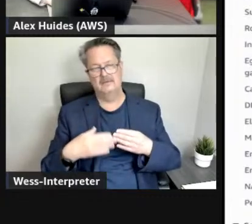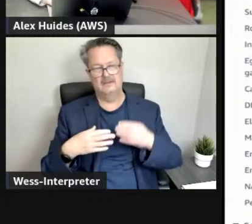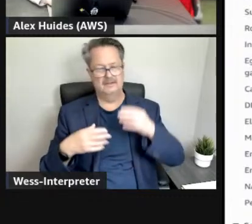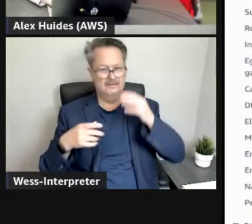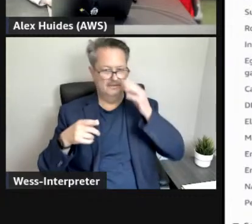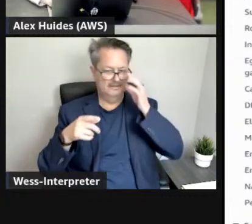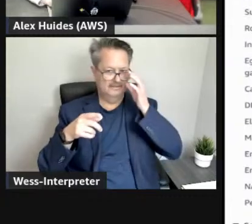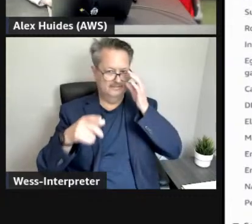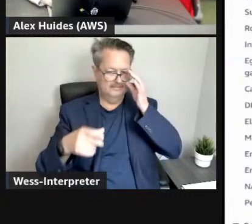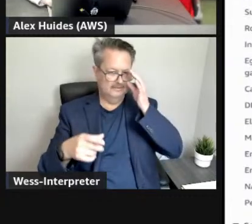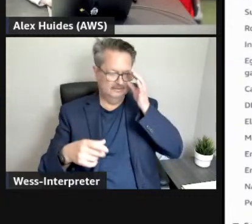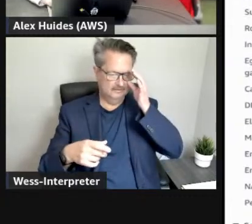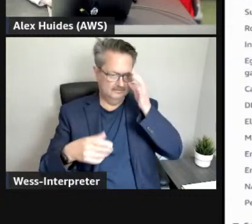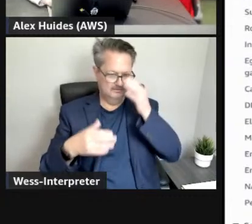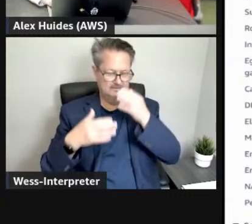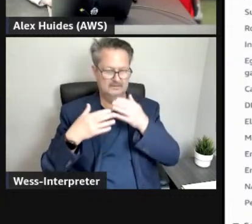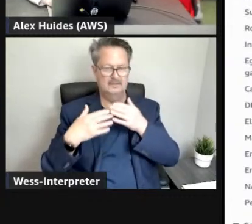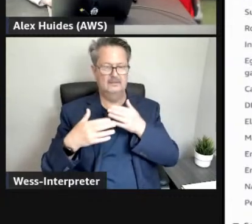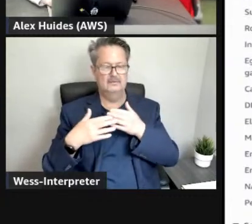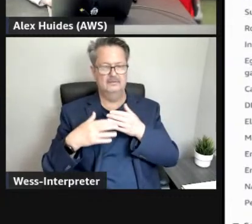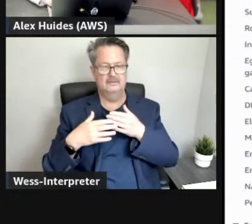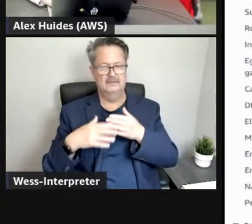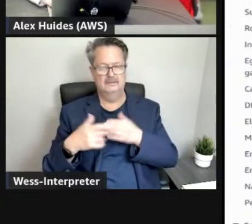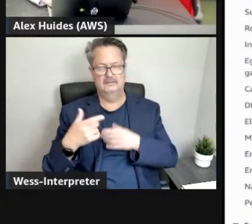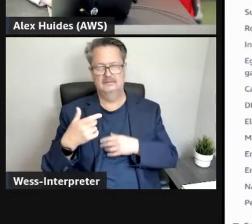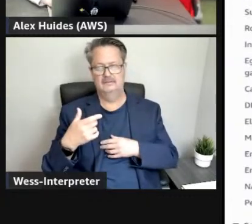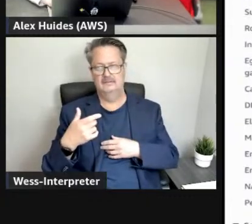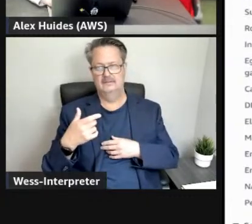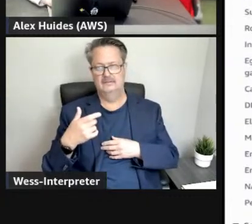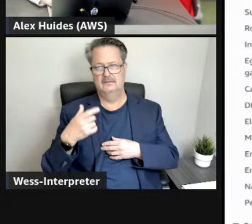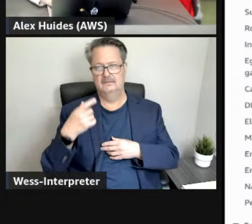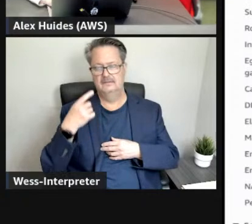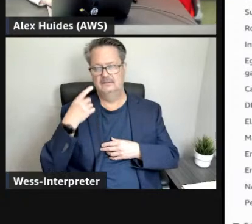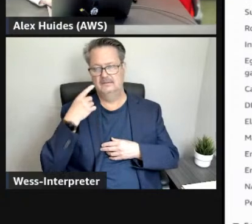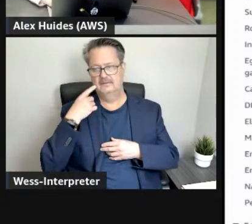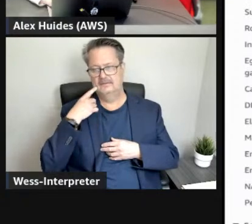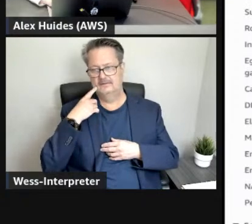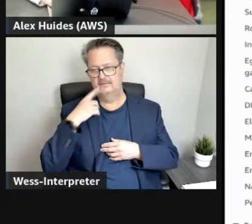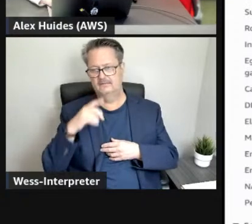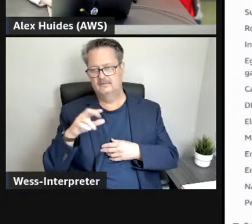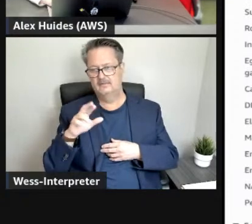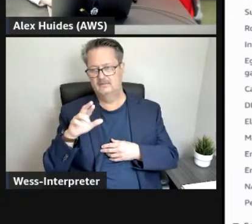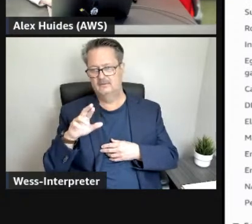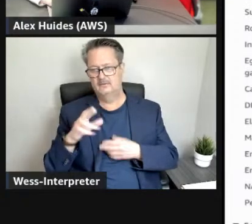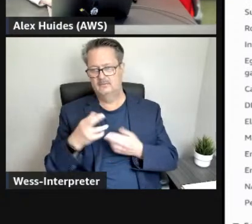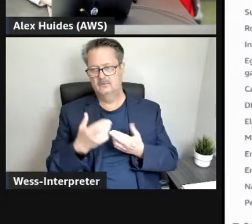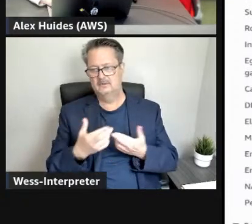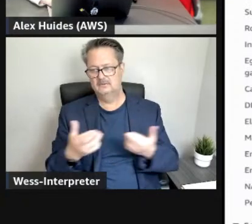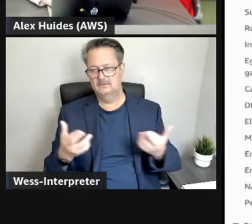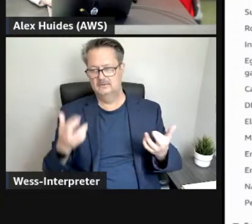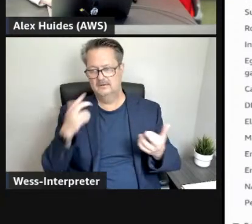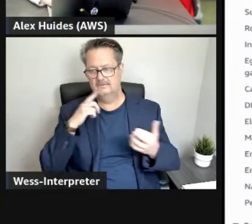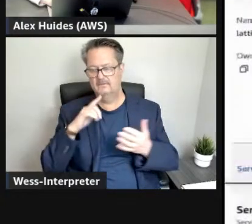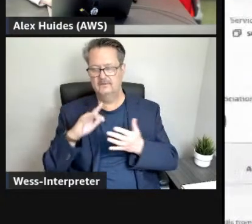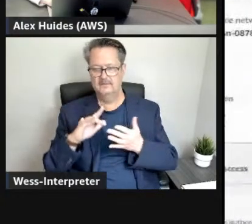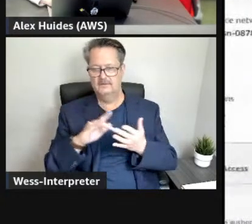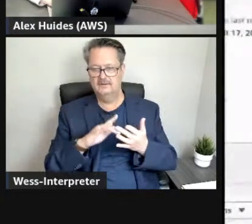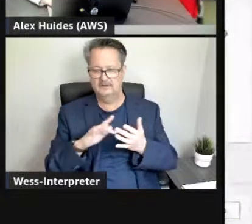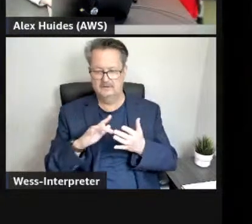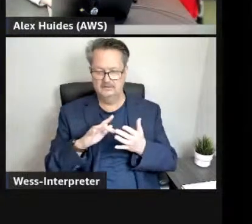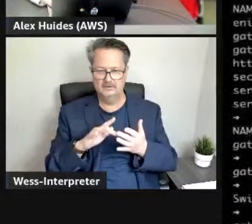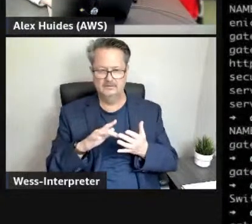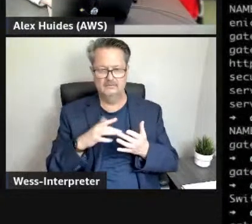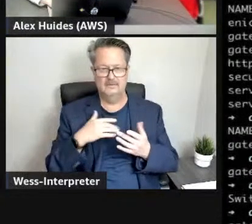the gateway that has been created by creating the gateway resource, and it is a Lattice service network. We have 2 VPC associations because